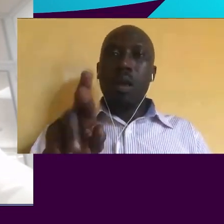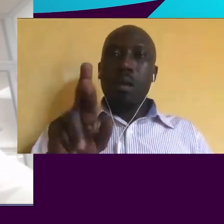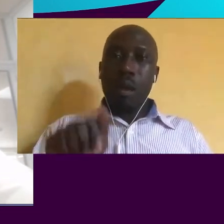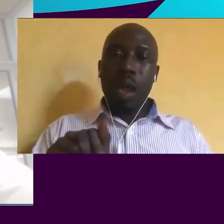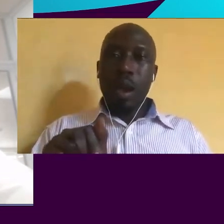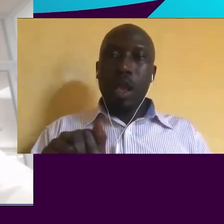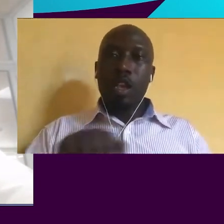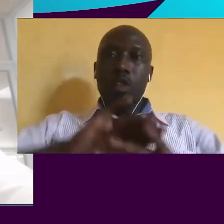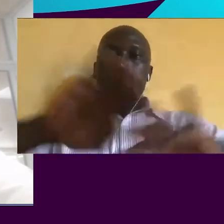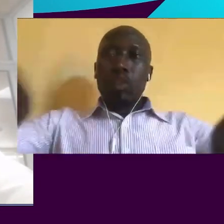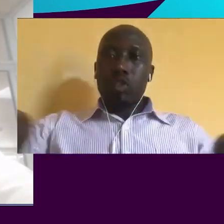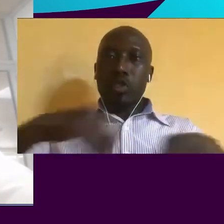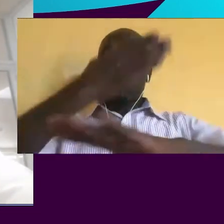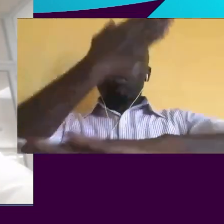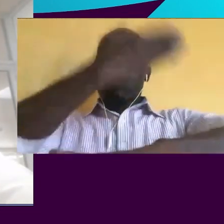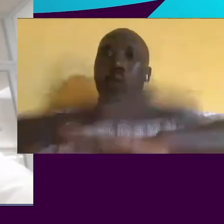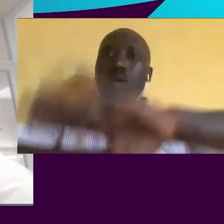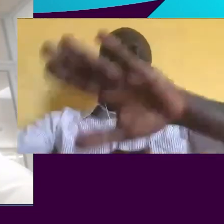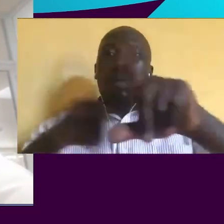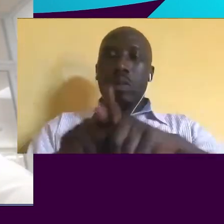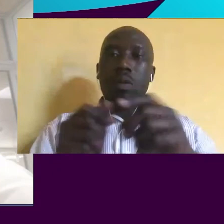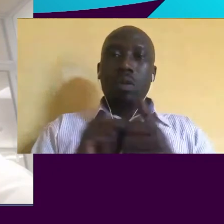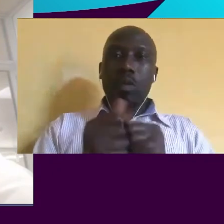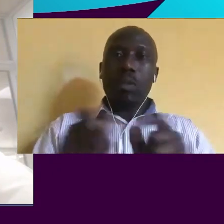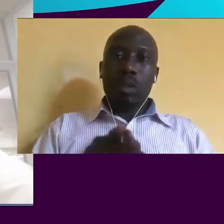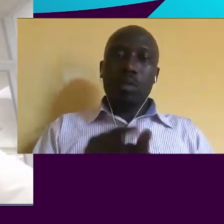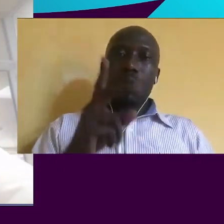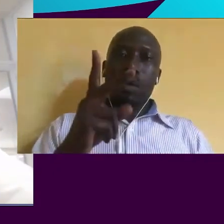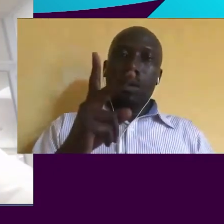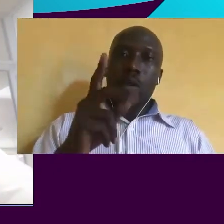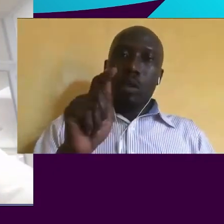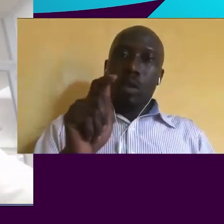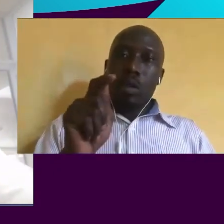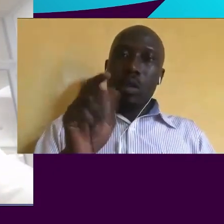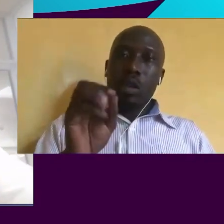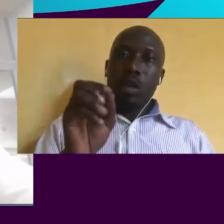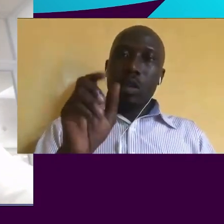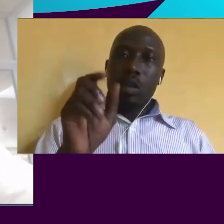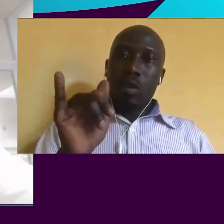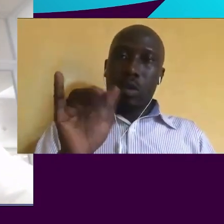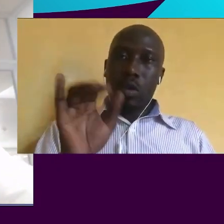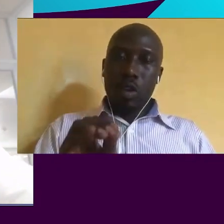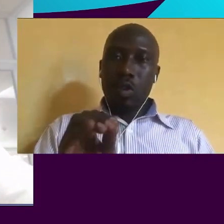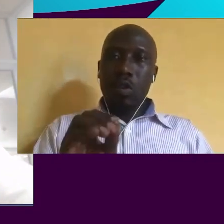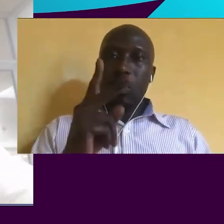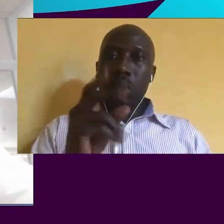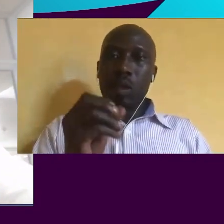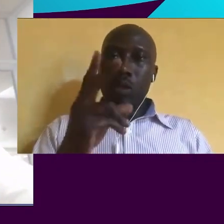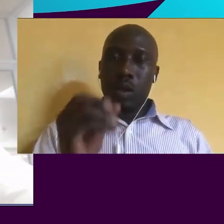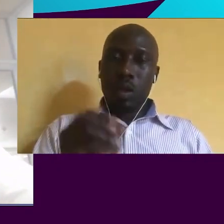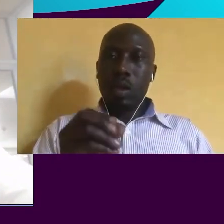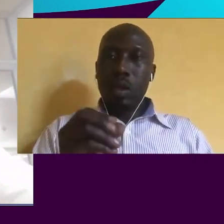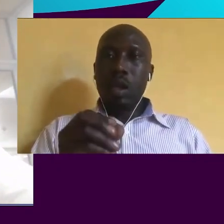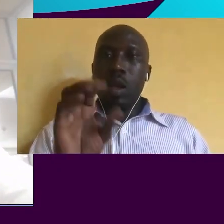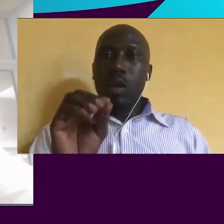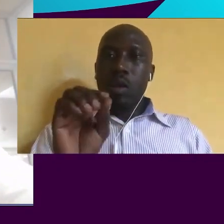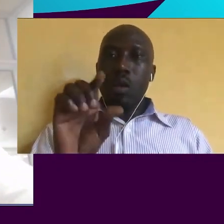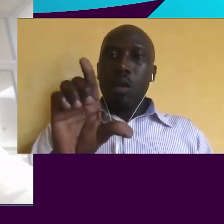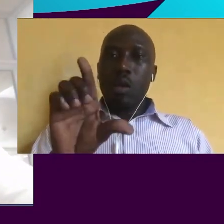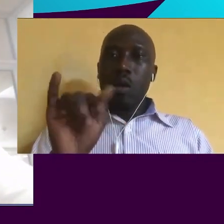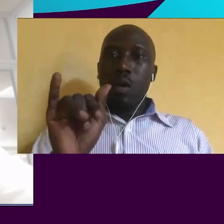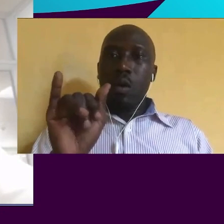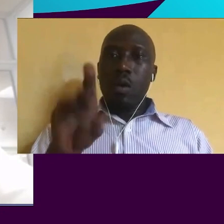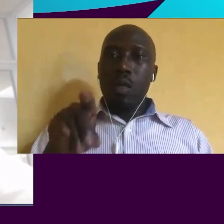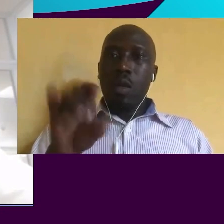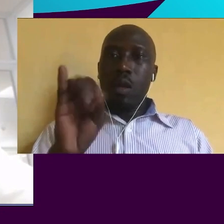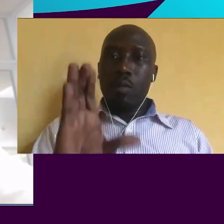competing at the Tokyo 2020 Olympics. And we find those things extremely important. And I hope that